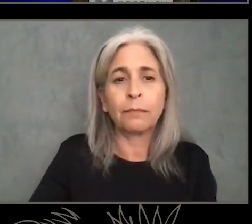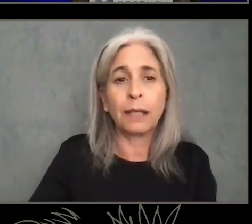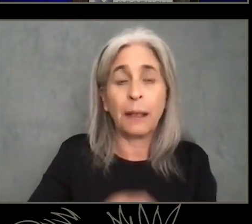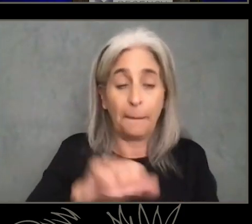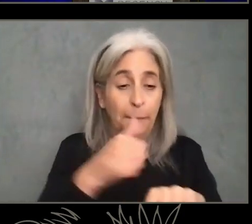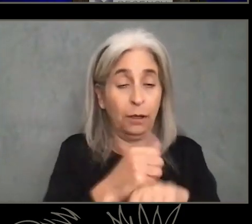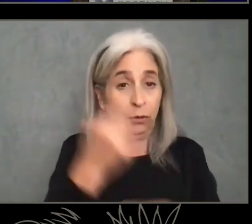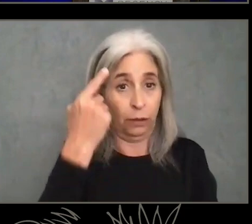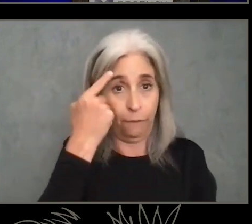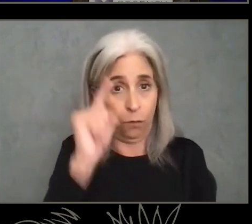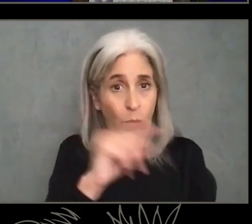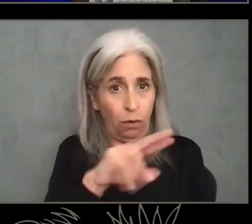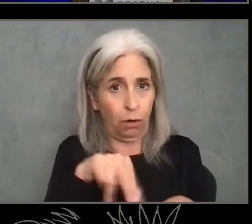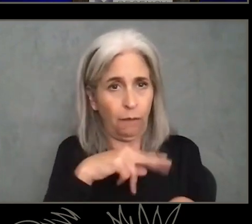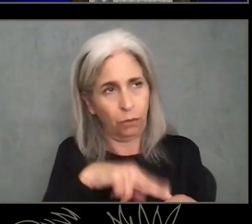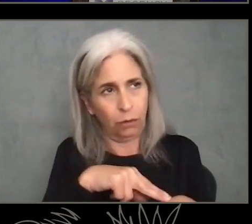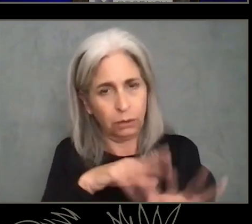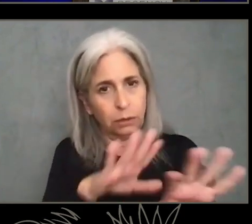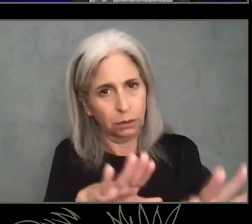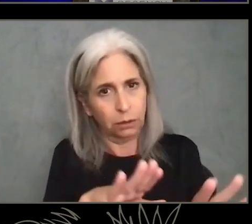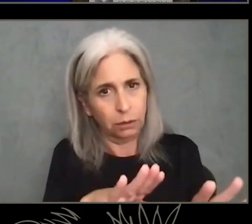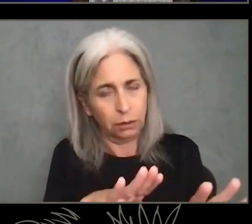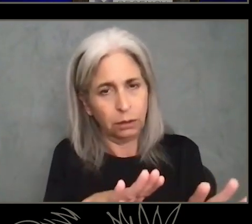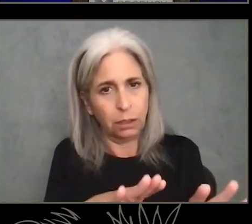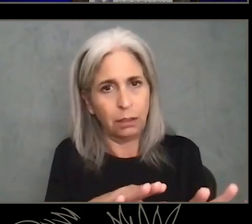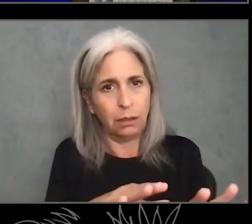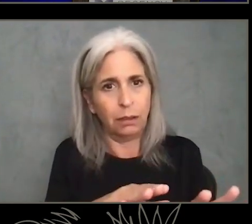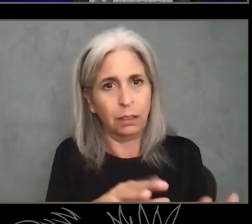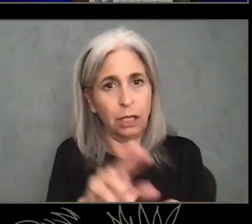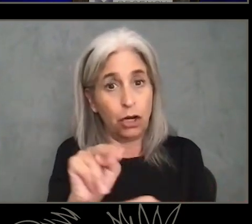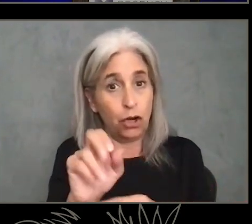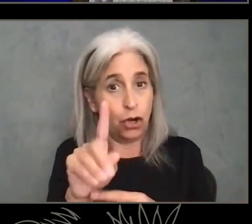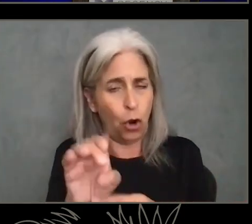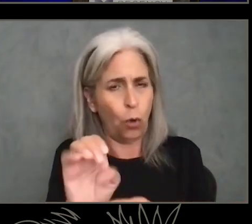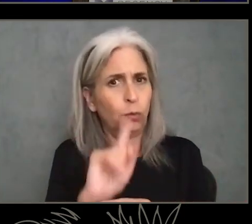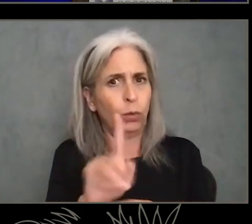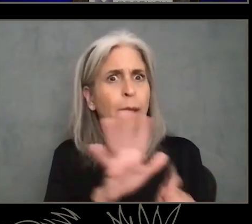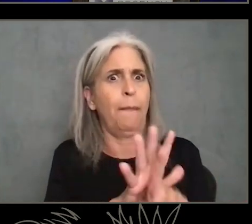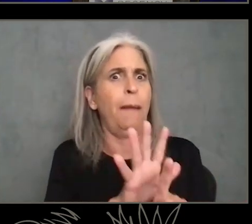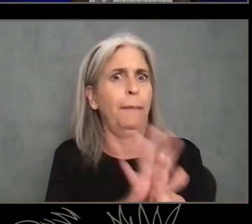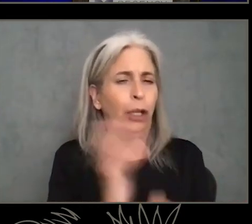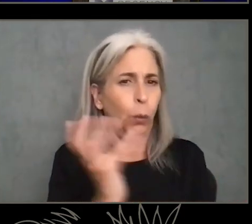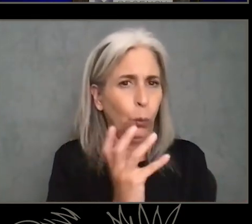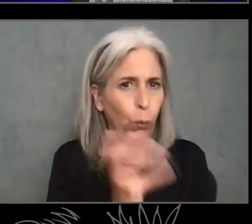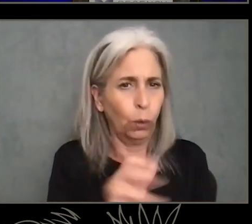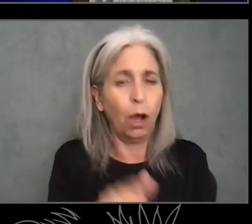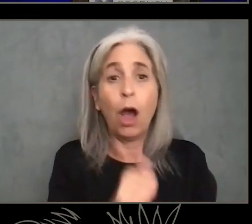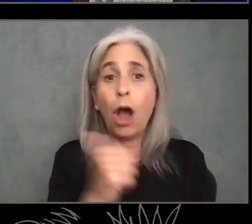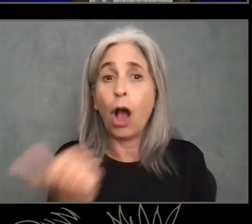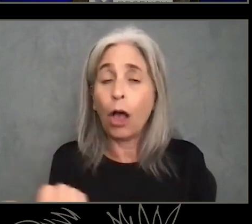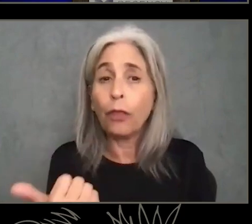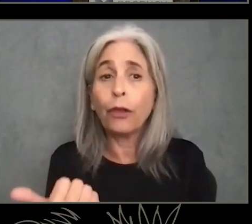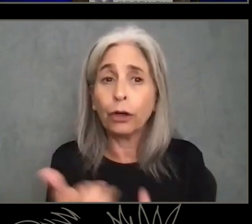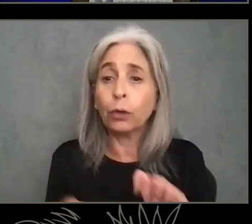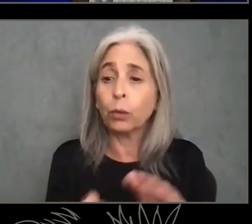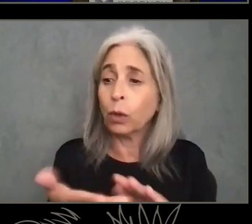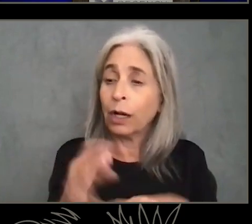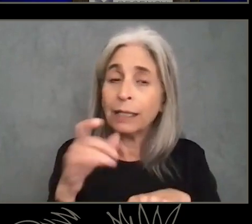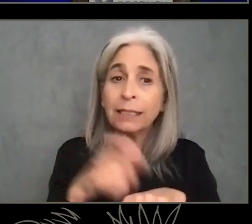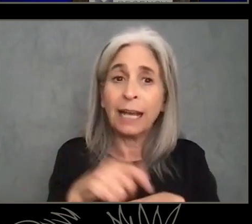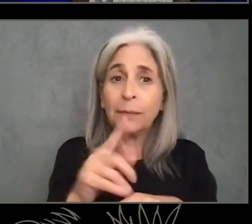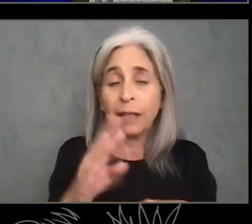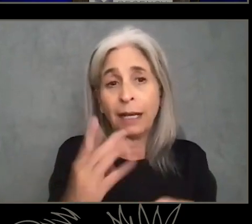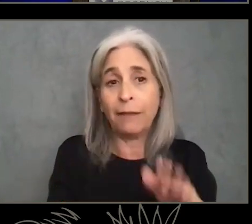just building of course, Node is probably the most popular one out there, but of course there's still other runtimes that have